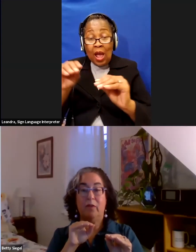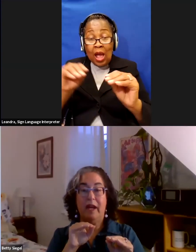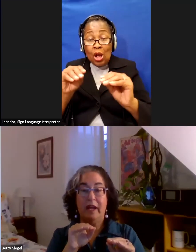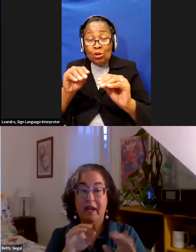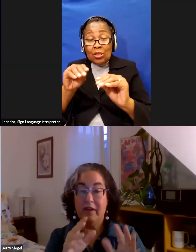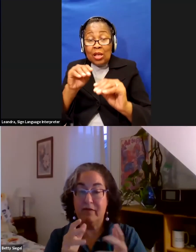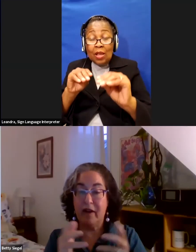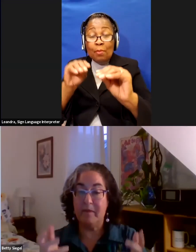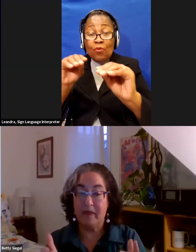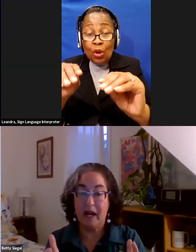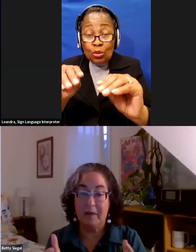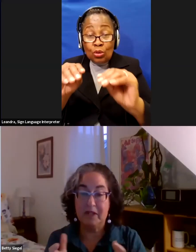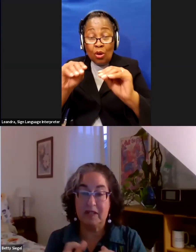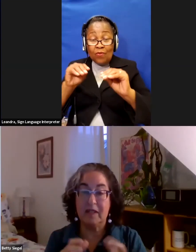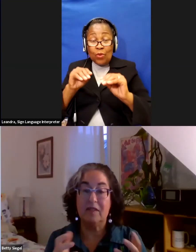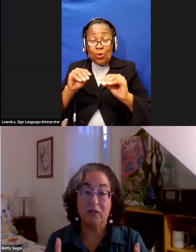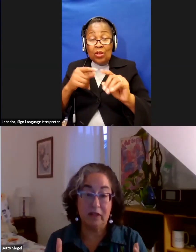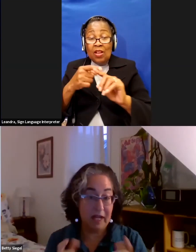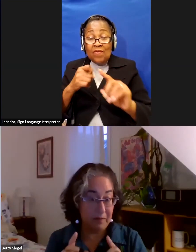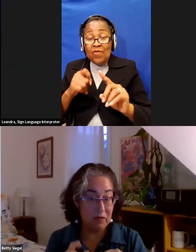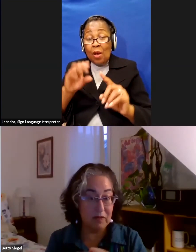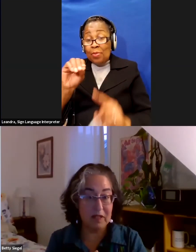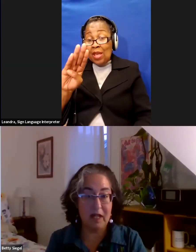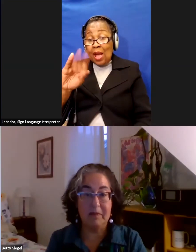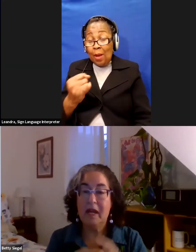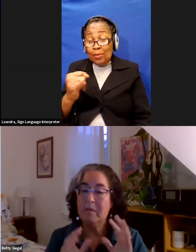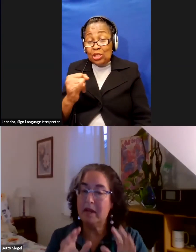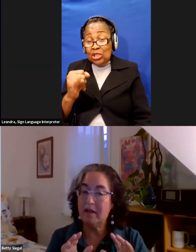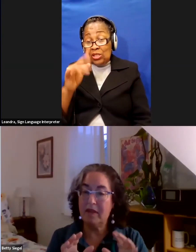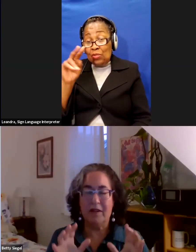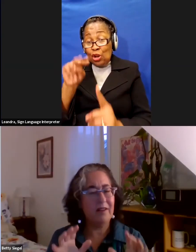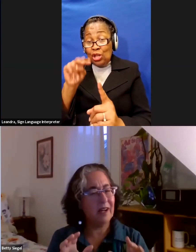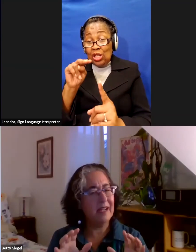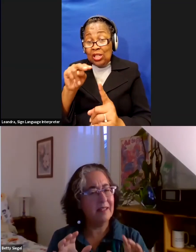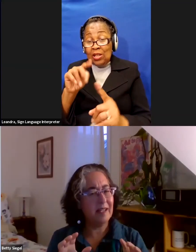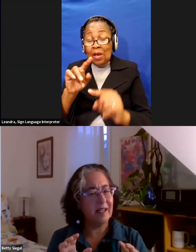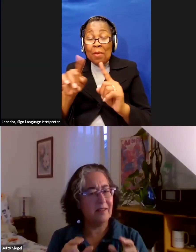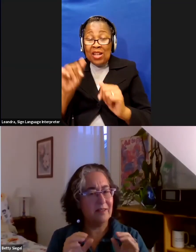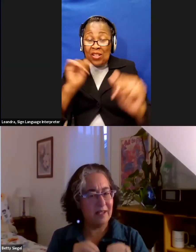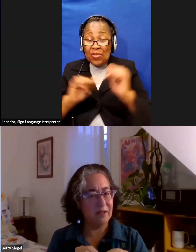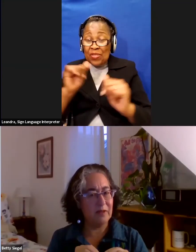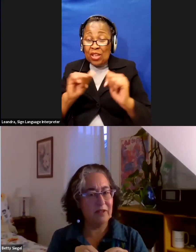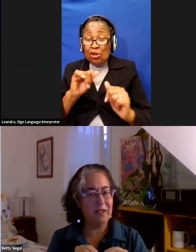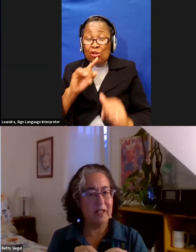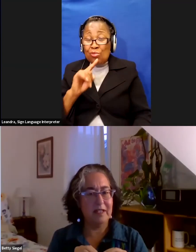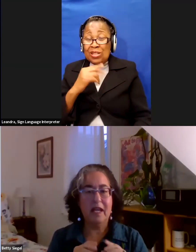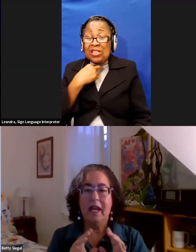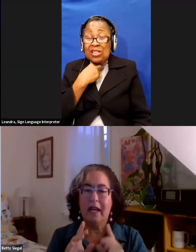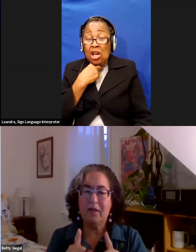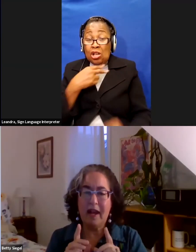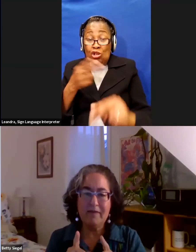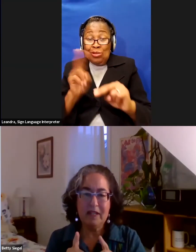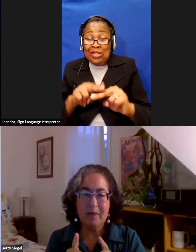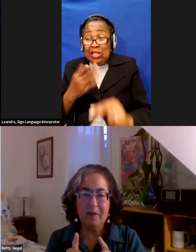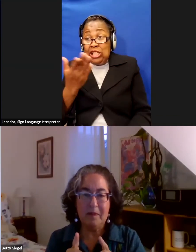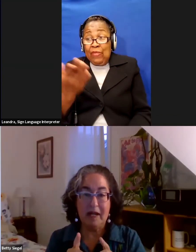further away from the objects that they're looking at most of the time. But in a theater, you're kind of stuck. Your seat is where your seat is. And